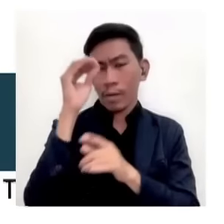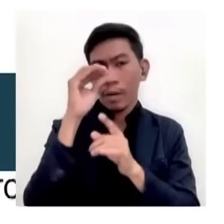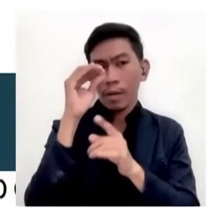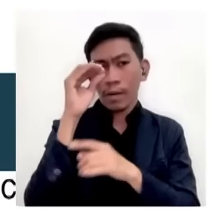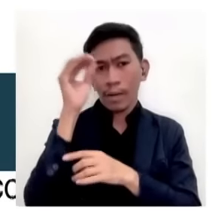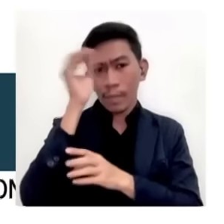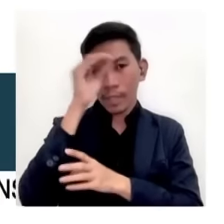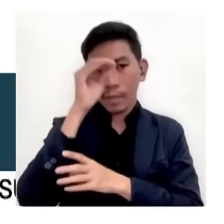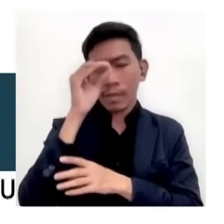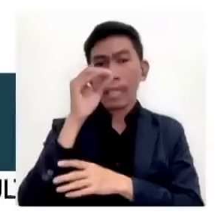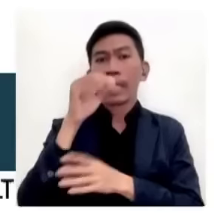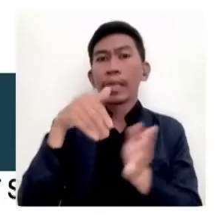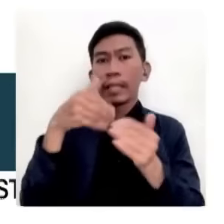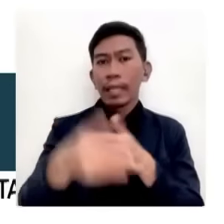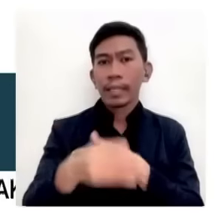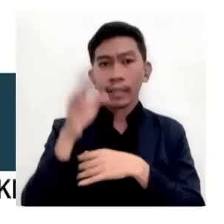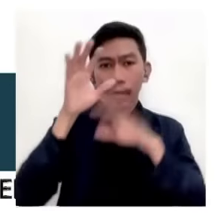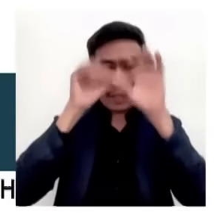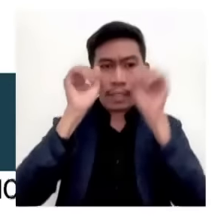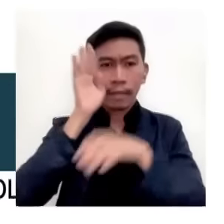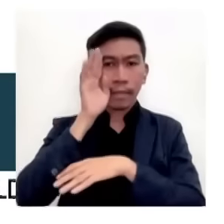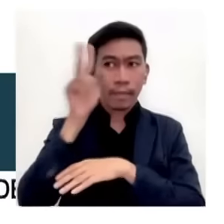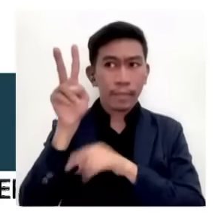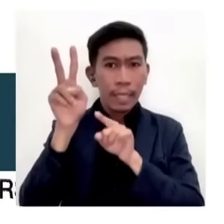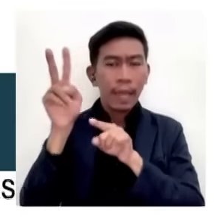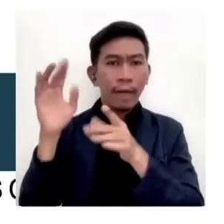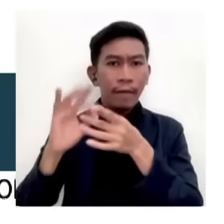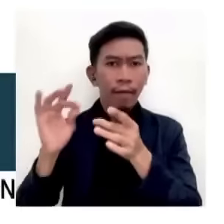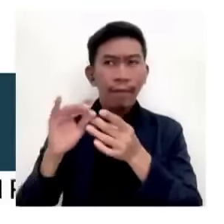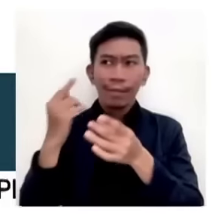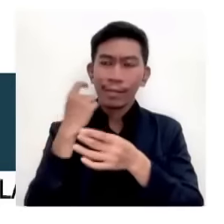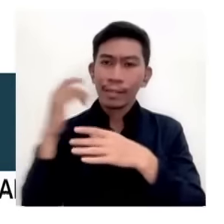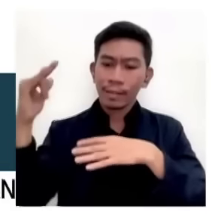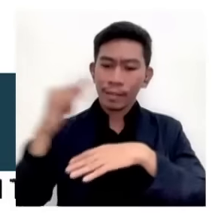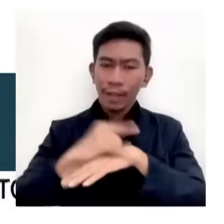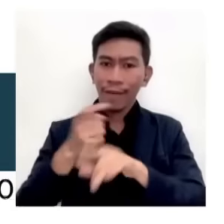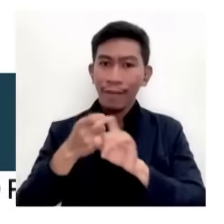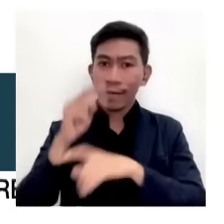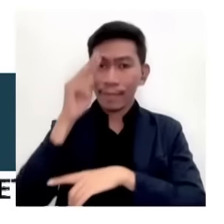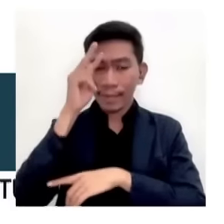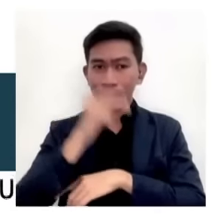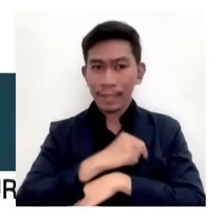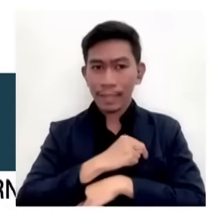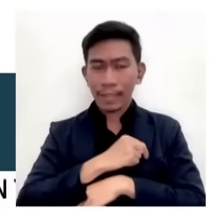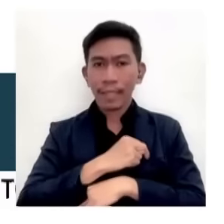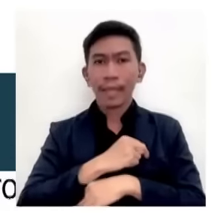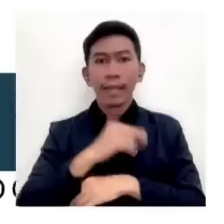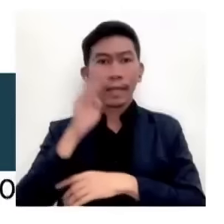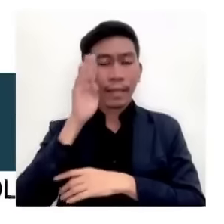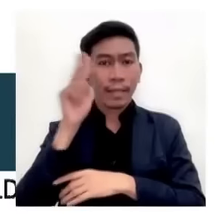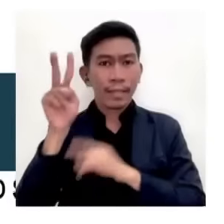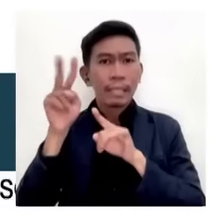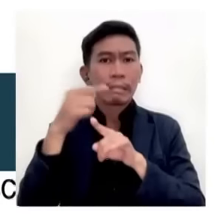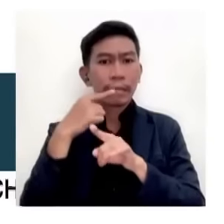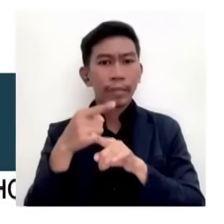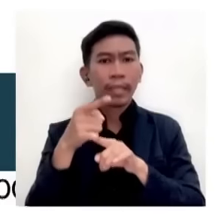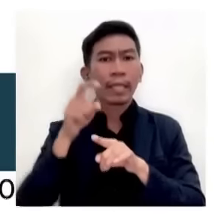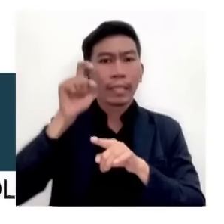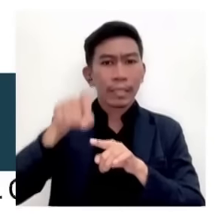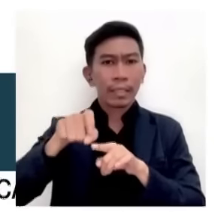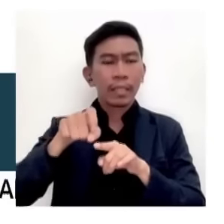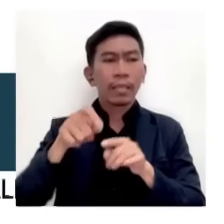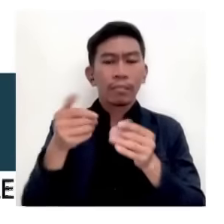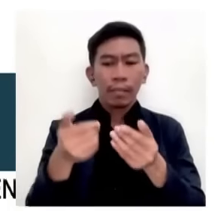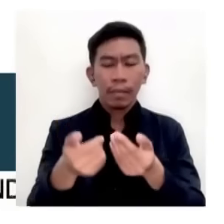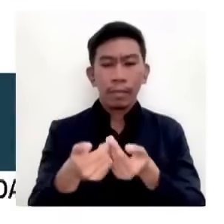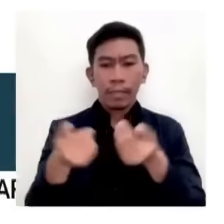just heard from the president, who had just arrived from Hanoi, saying that he sees this as a bicameral system, and therefore